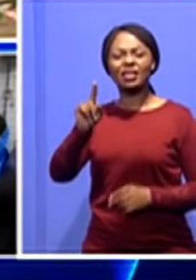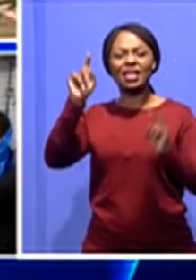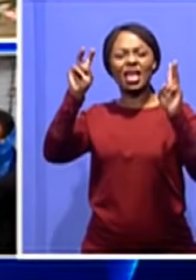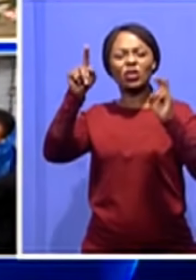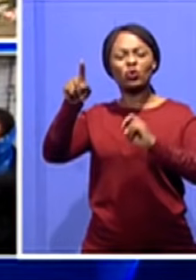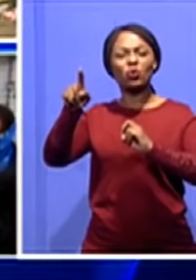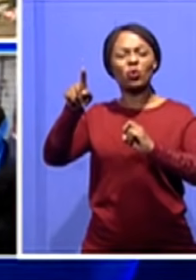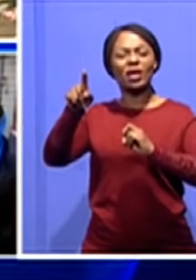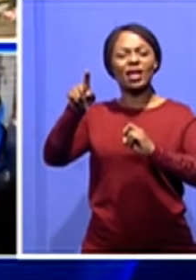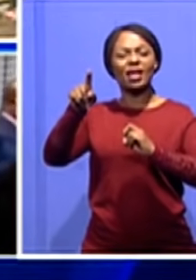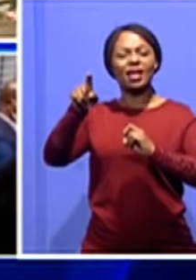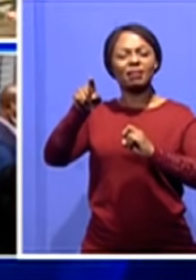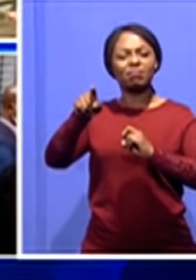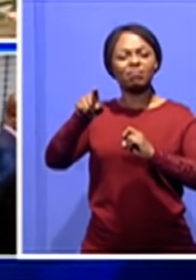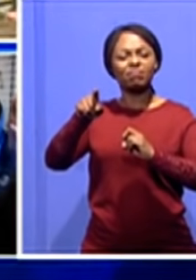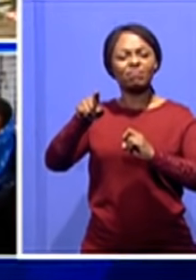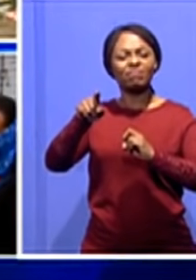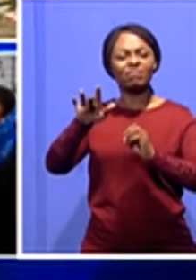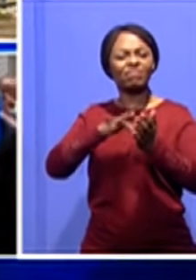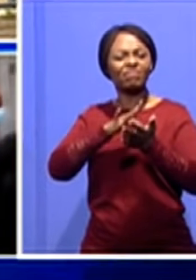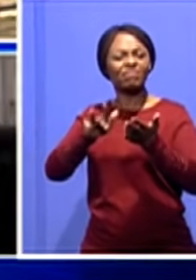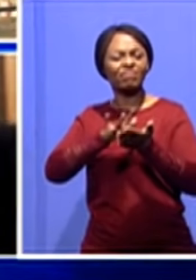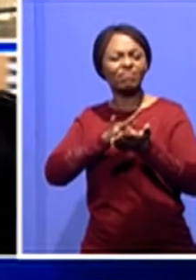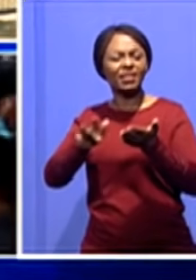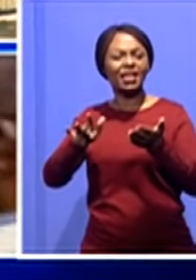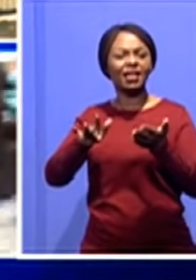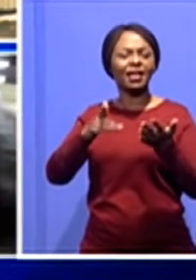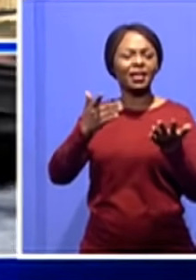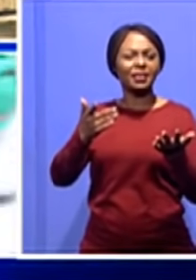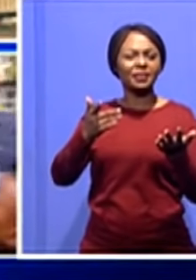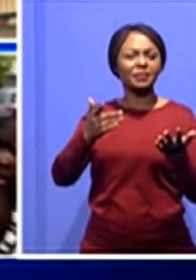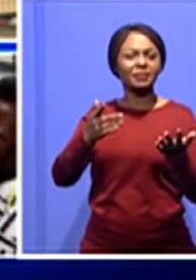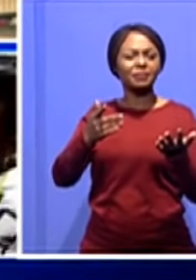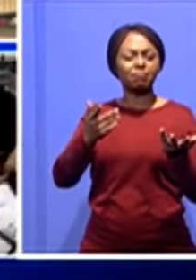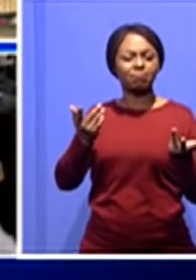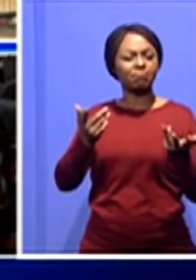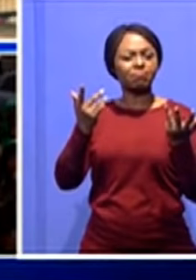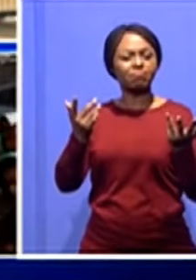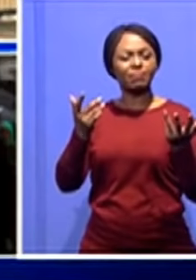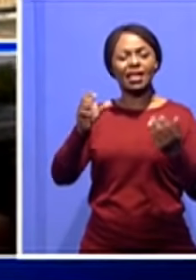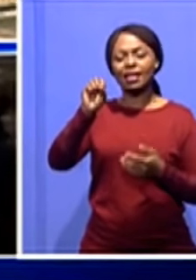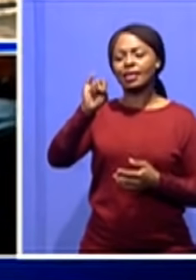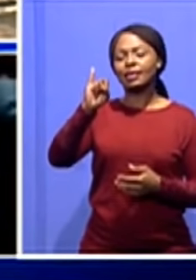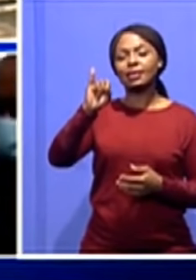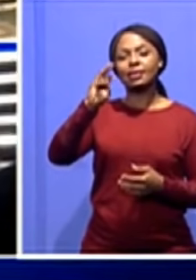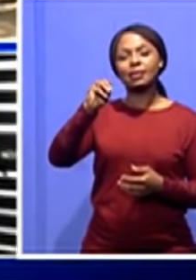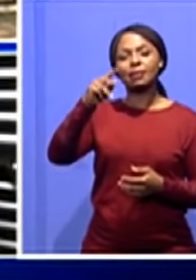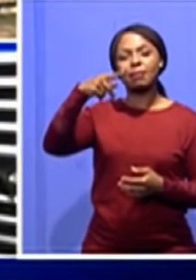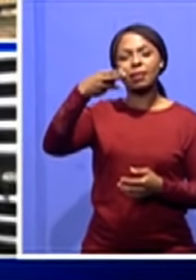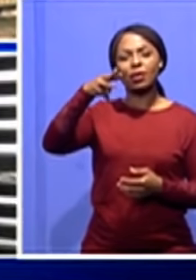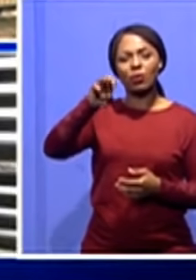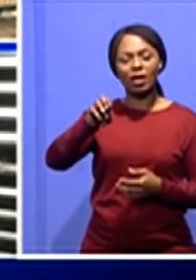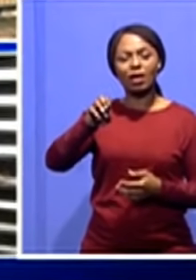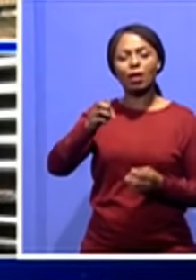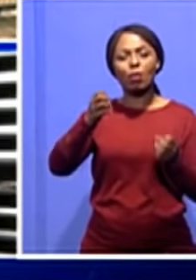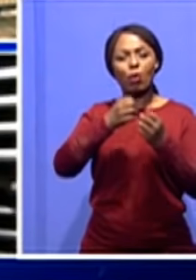was talking about. You can see our scope, by the way, Simphiwe. We've got a number of remotes up, monitoring a number of feeds. But before we